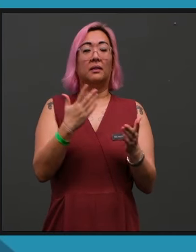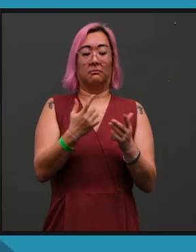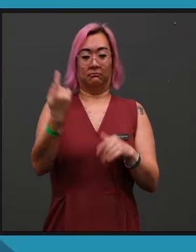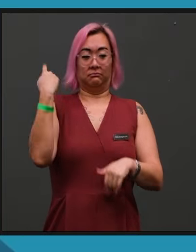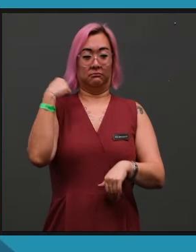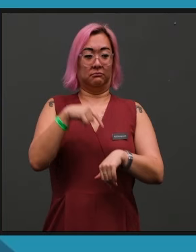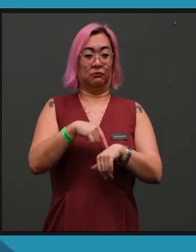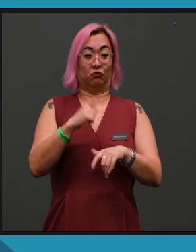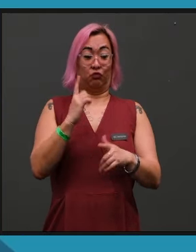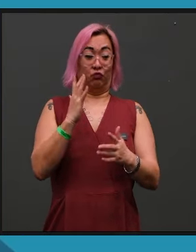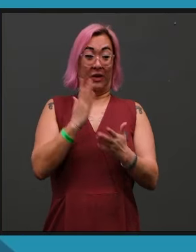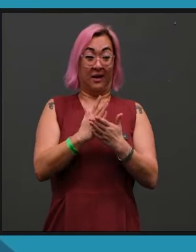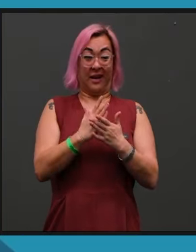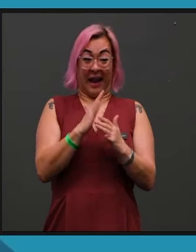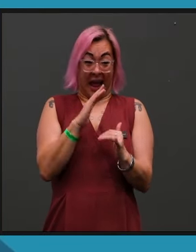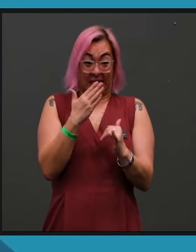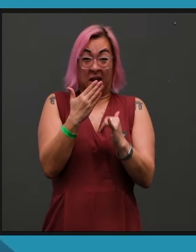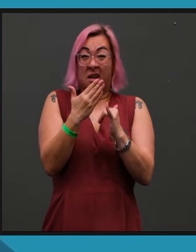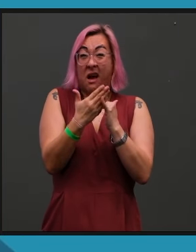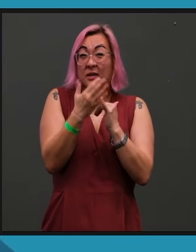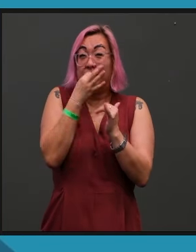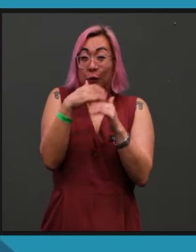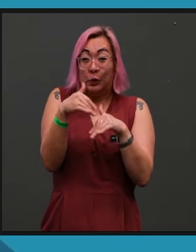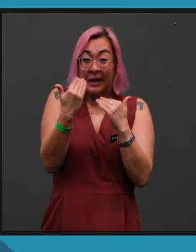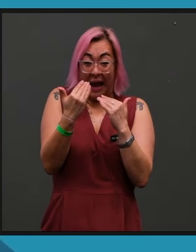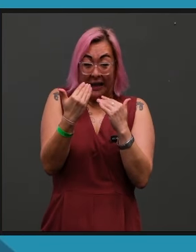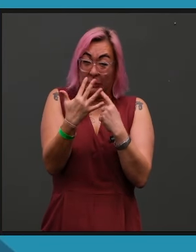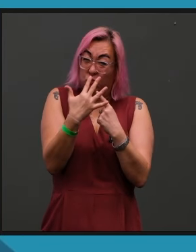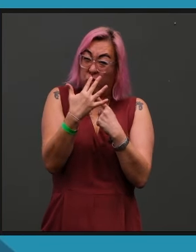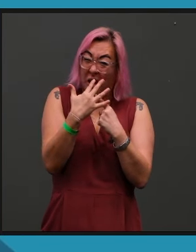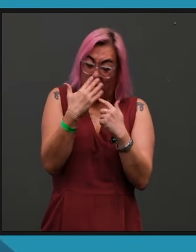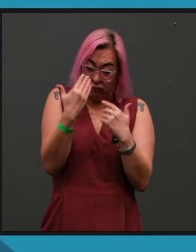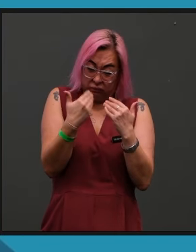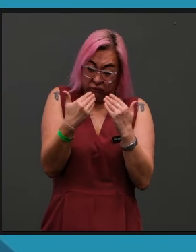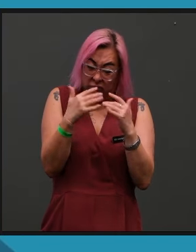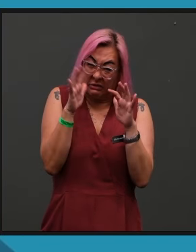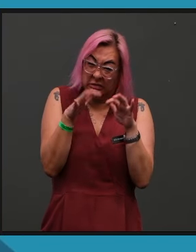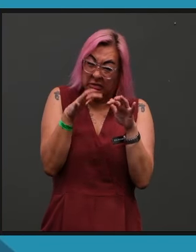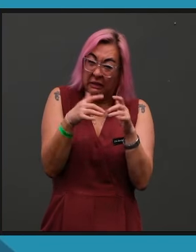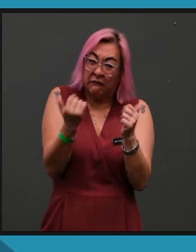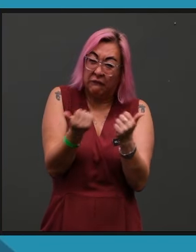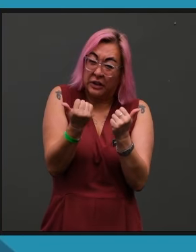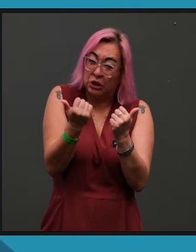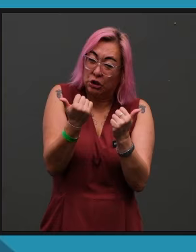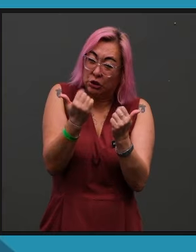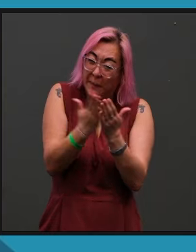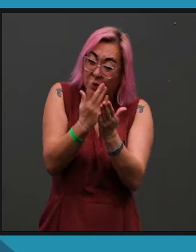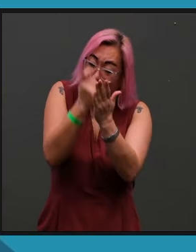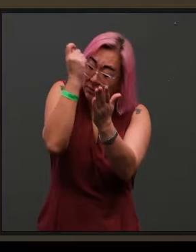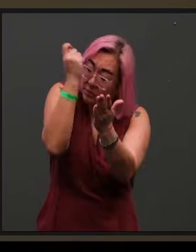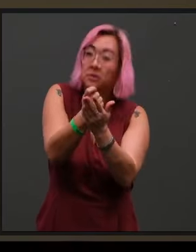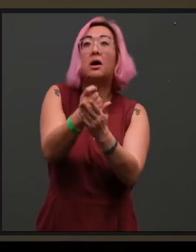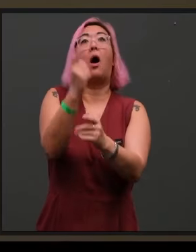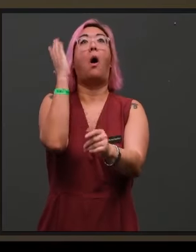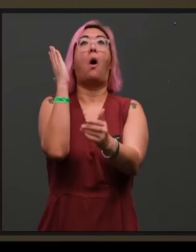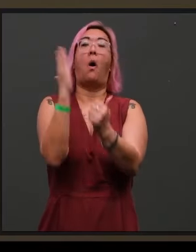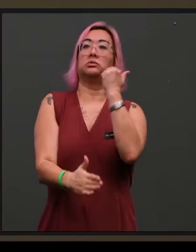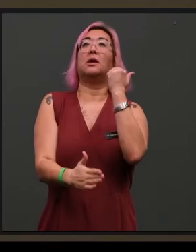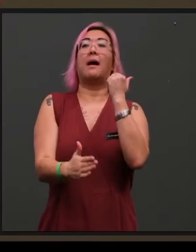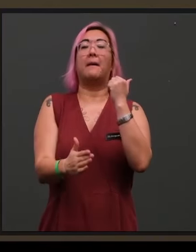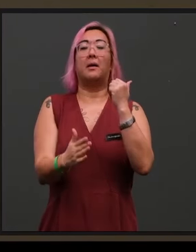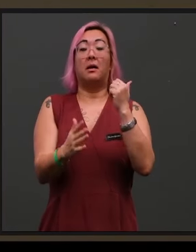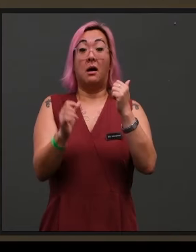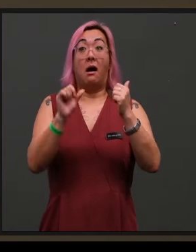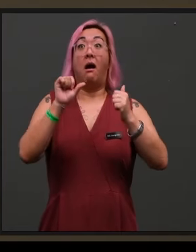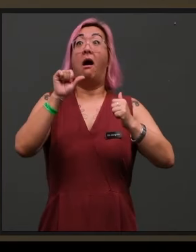push right at the end, the last couple days to finish it, to make sure that we could submit it on time and everything. And so after it had